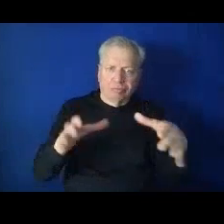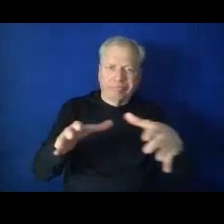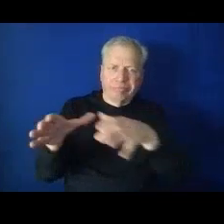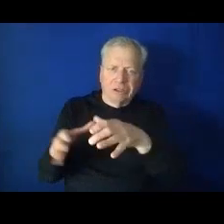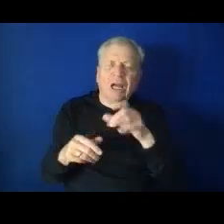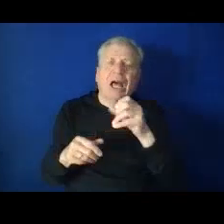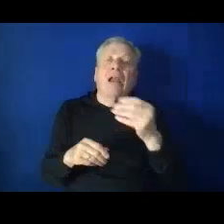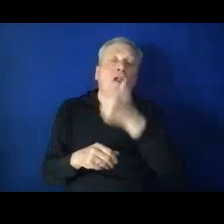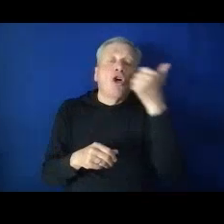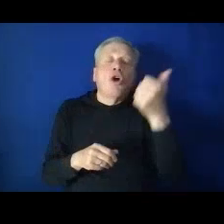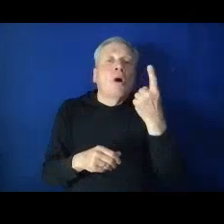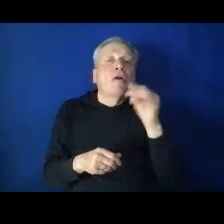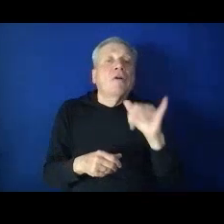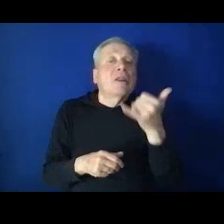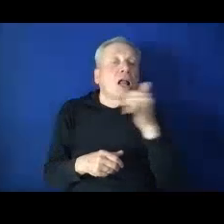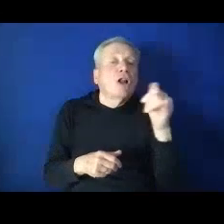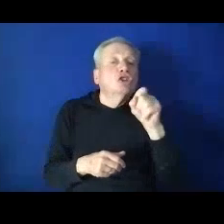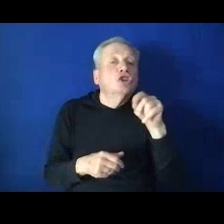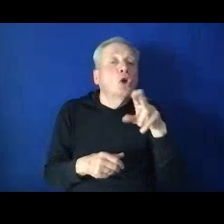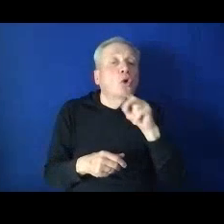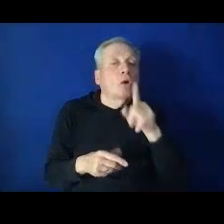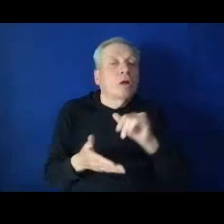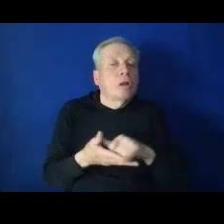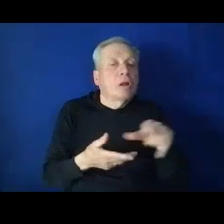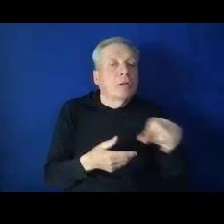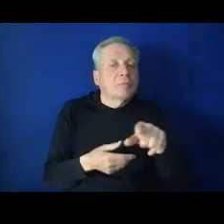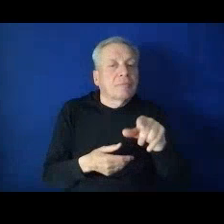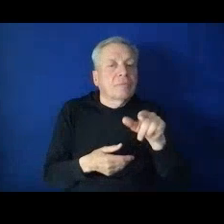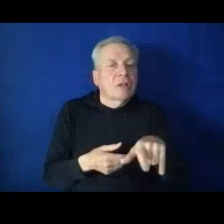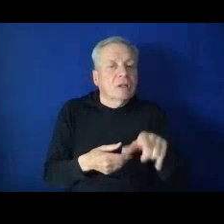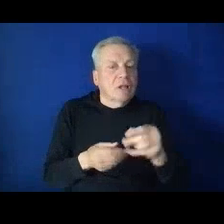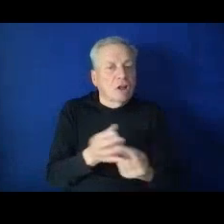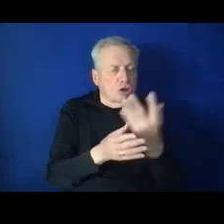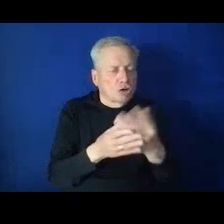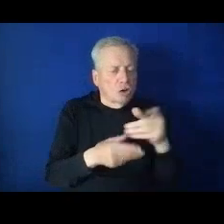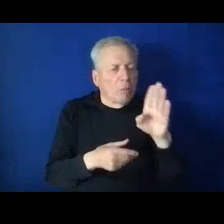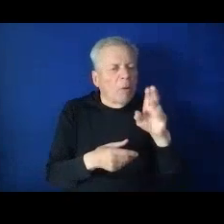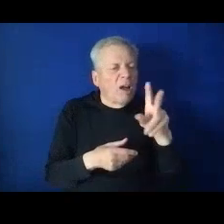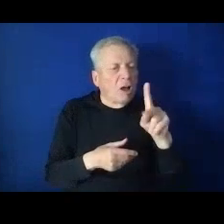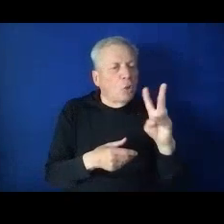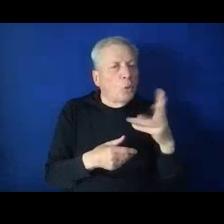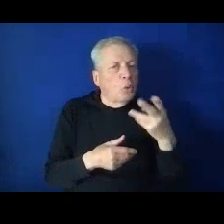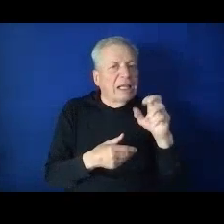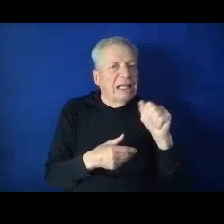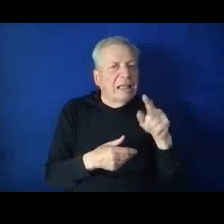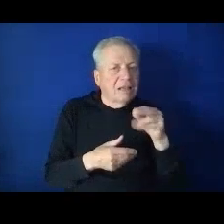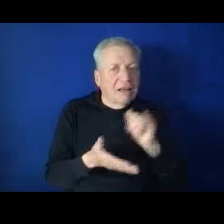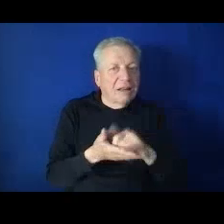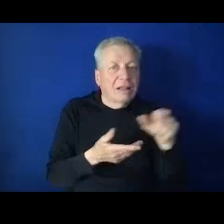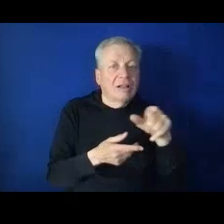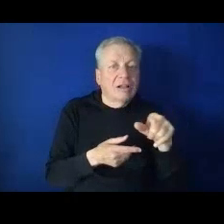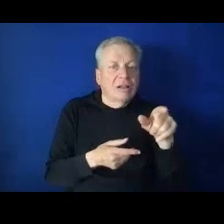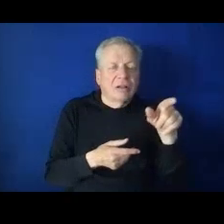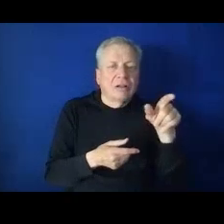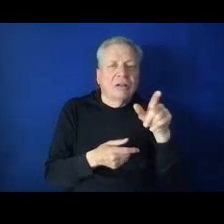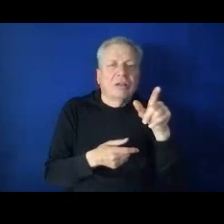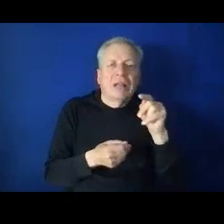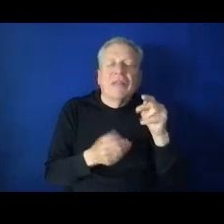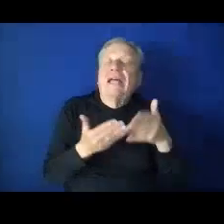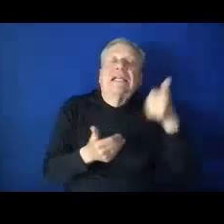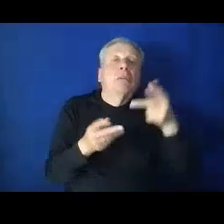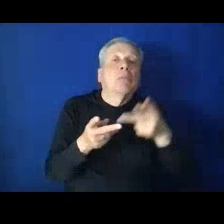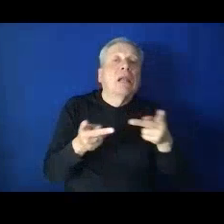Another one is Yellowstone sulfur buckwheat. It grows around Madison Junction and here at Old Faithful. The easiest place